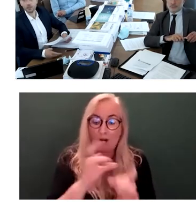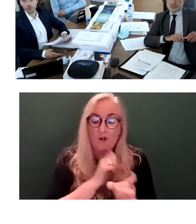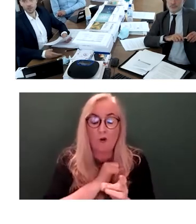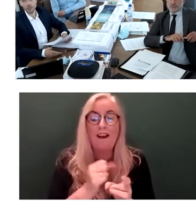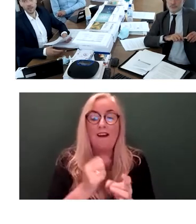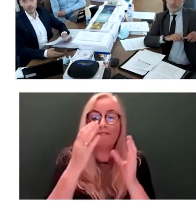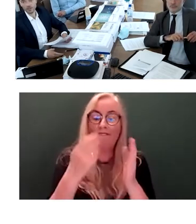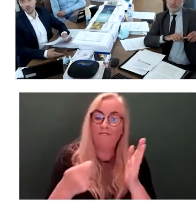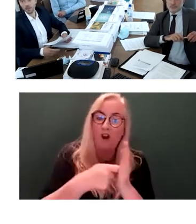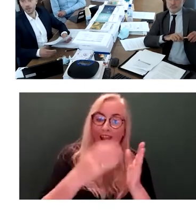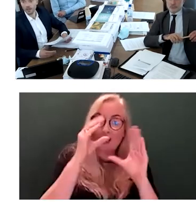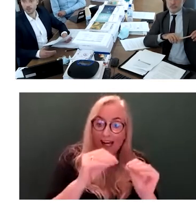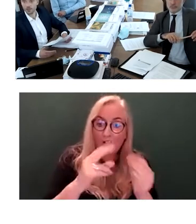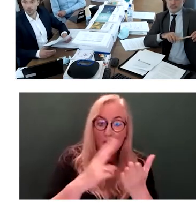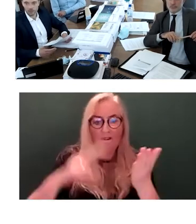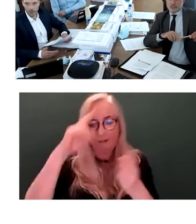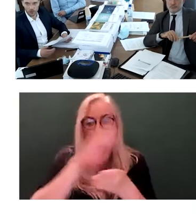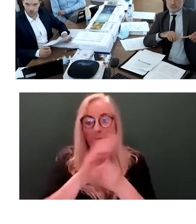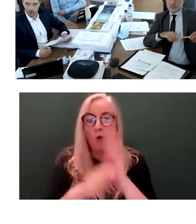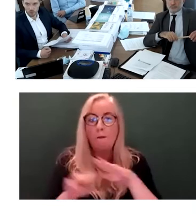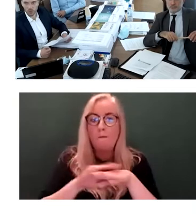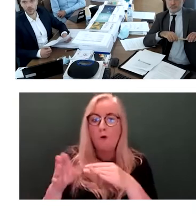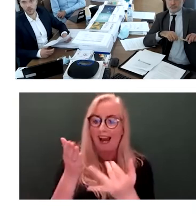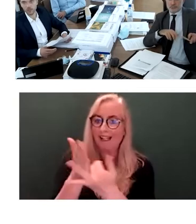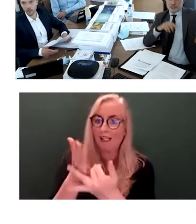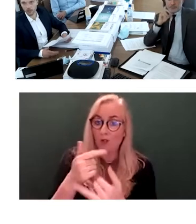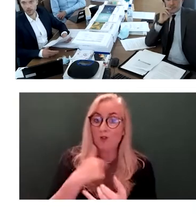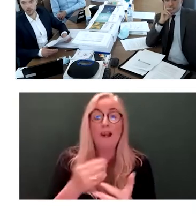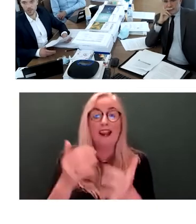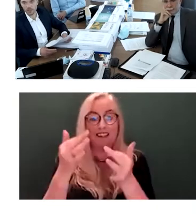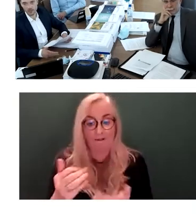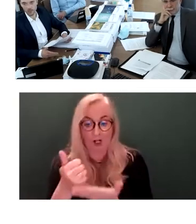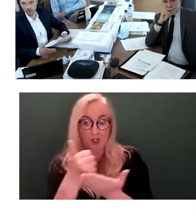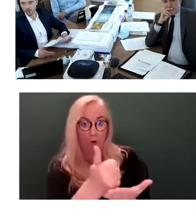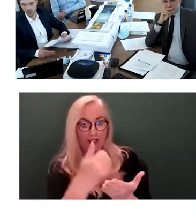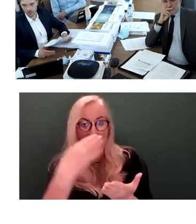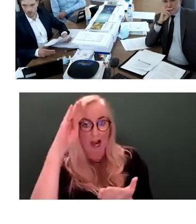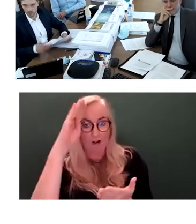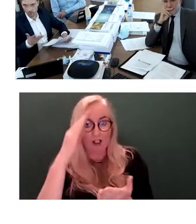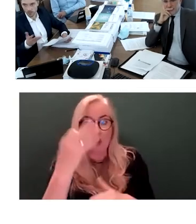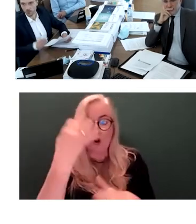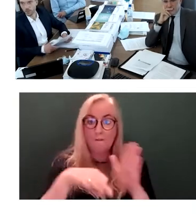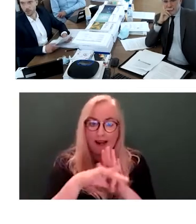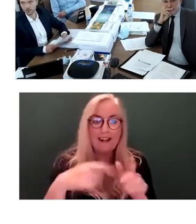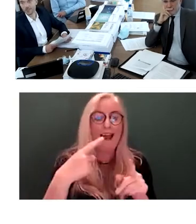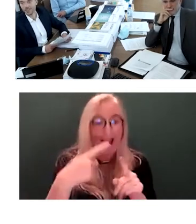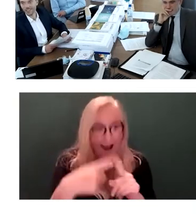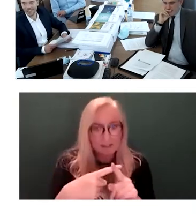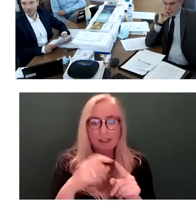training universally accessible. And so we very much support the Irish government and Solas, for instance, will be also